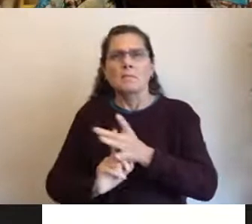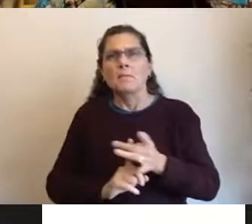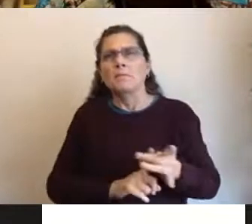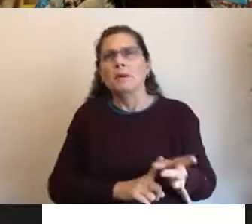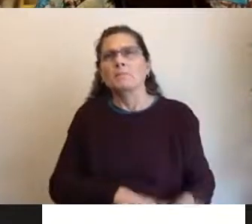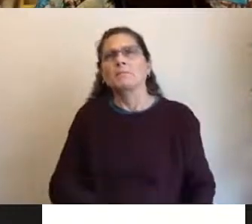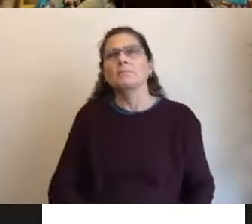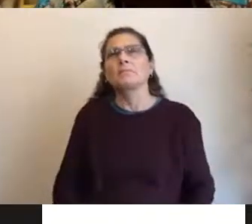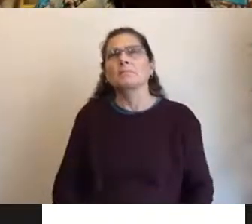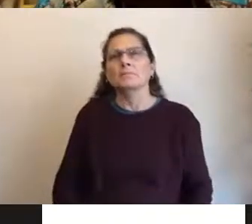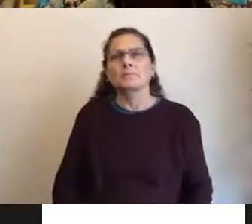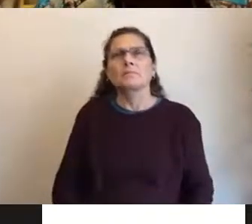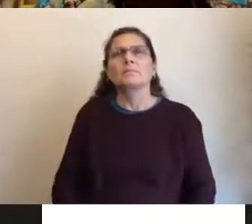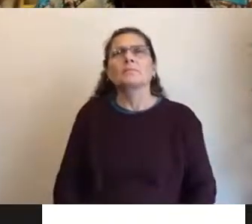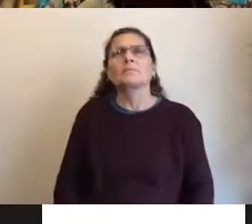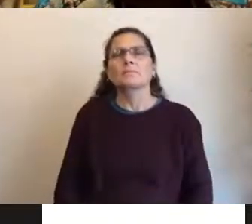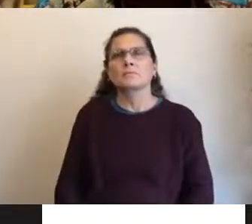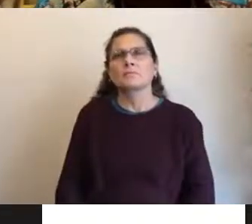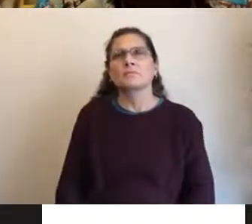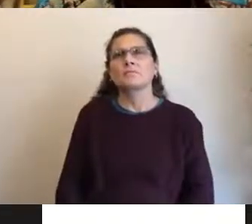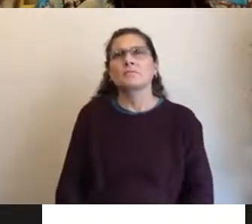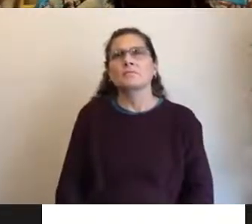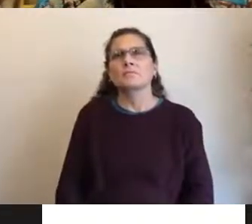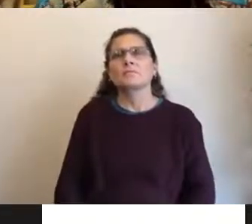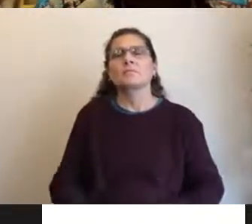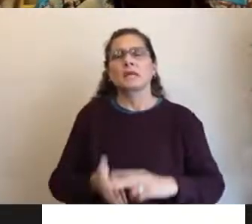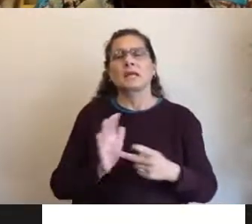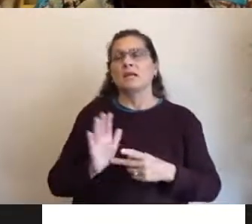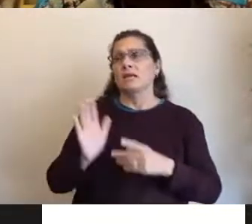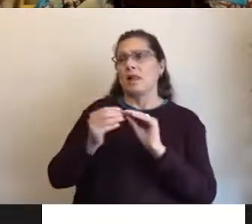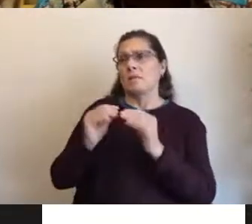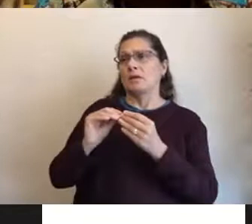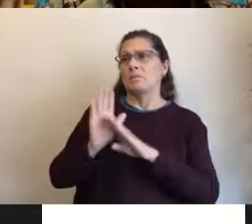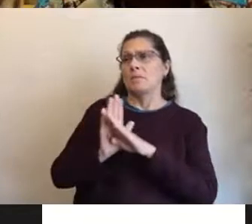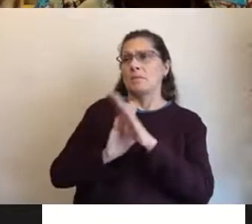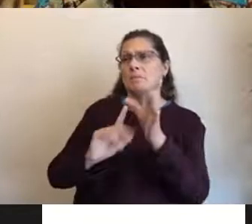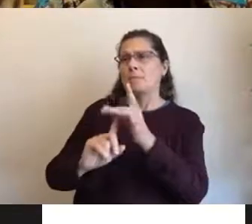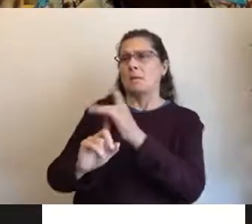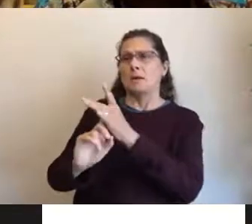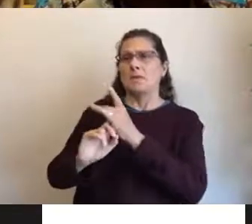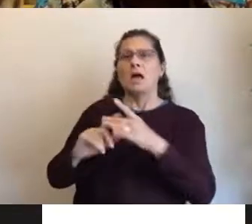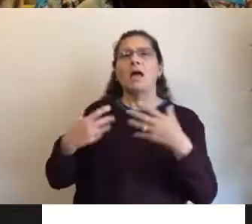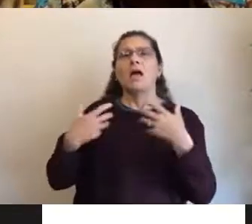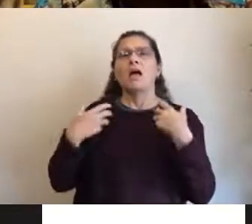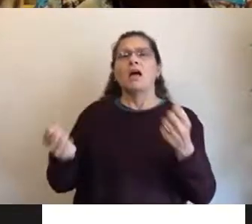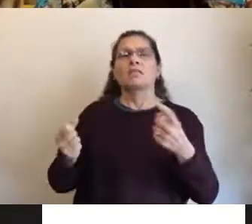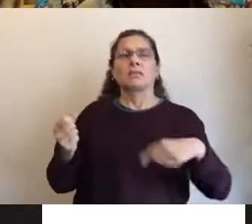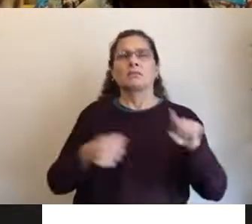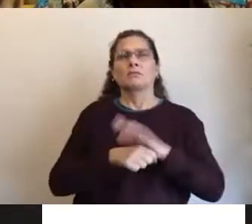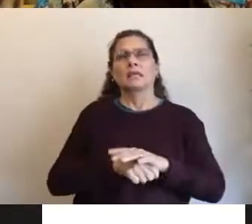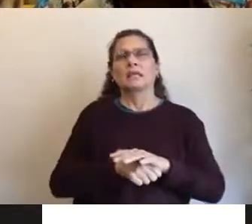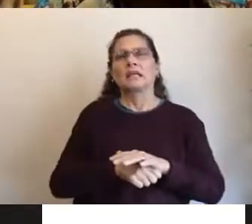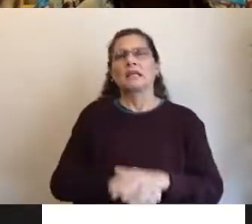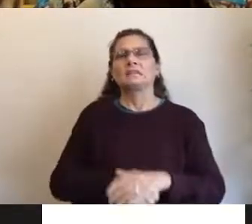straining local public health resources. And further, these increases have caused a significant prioritization of disease